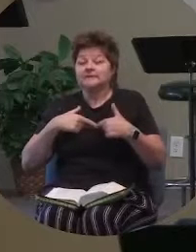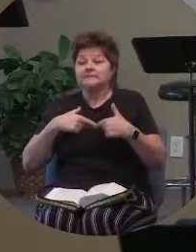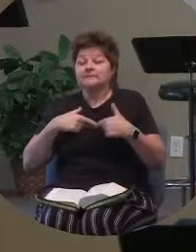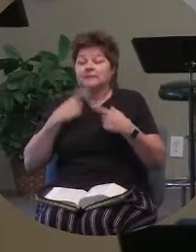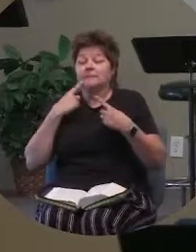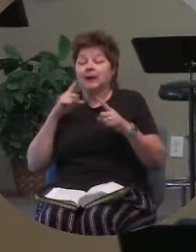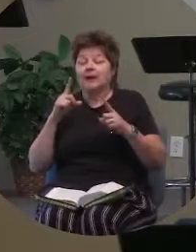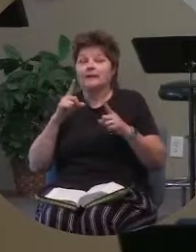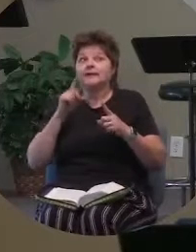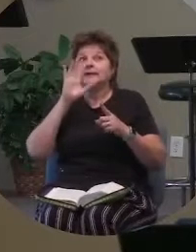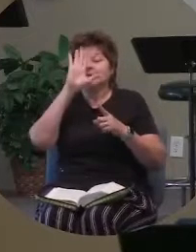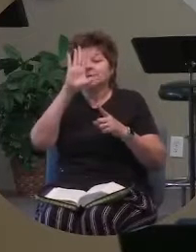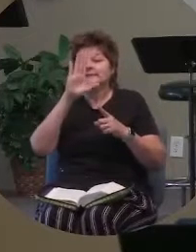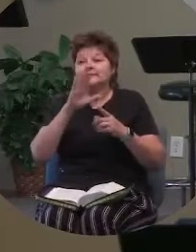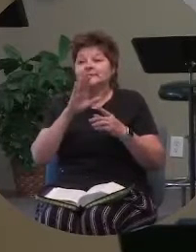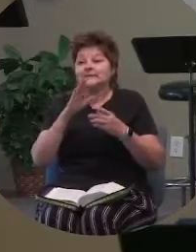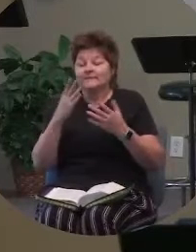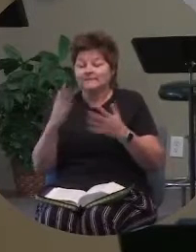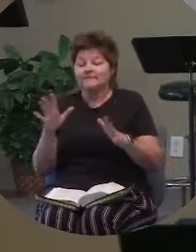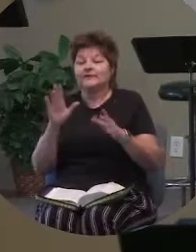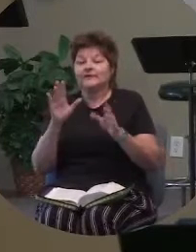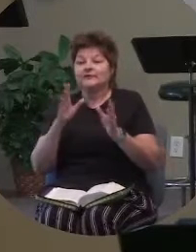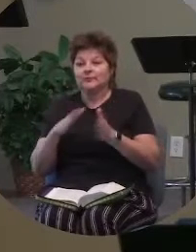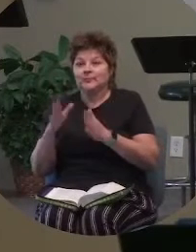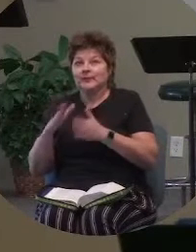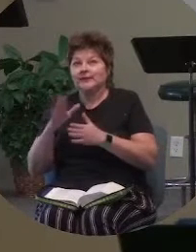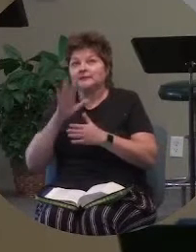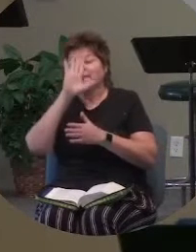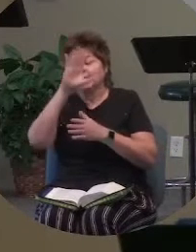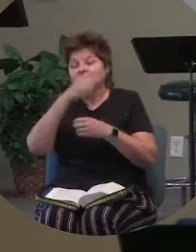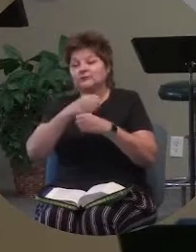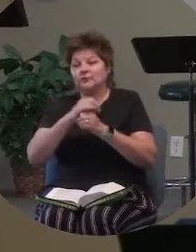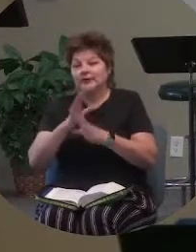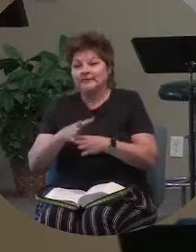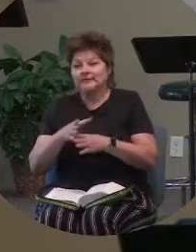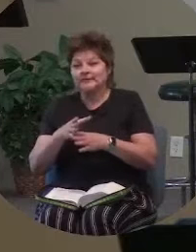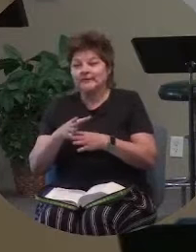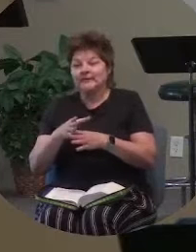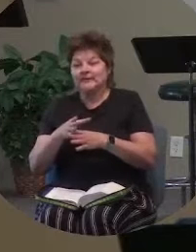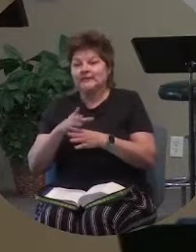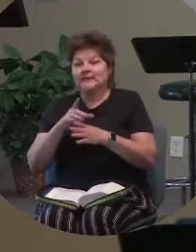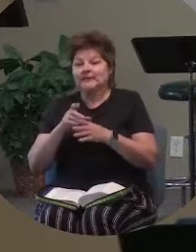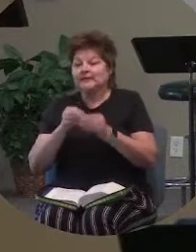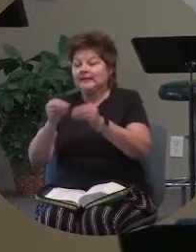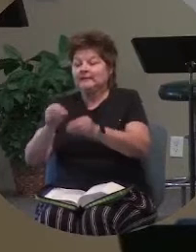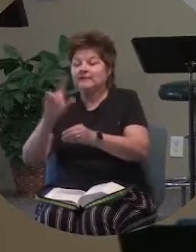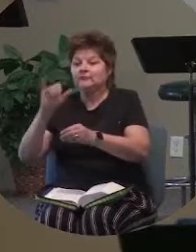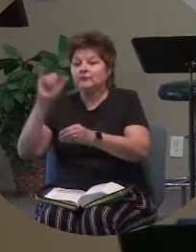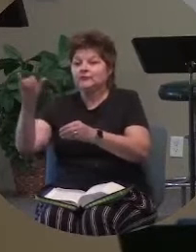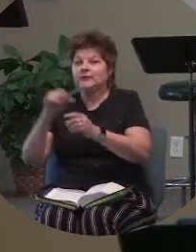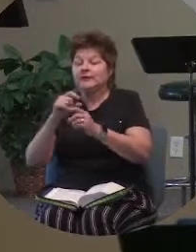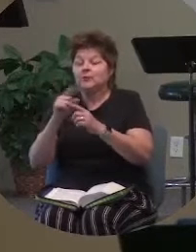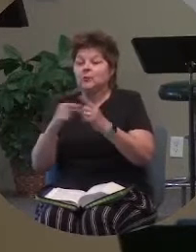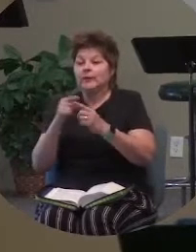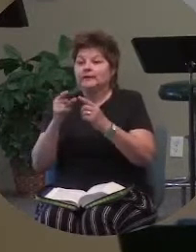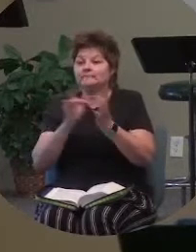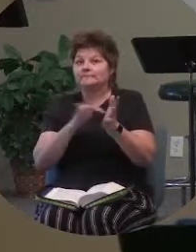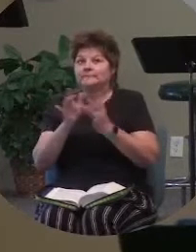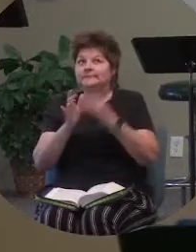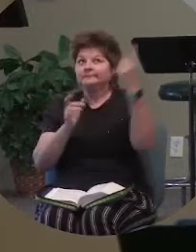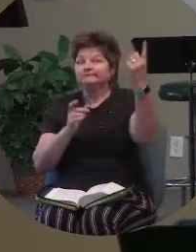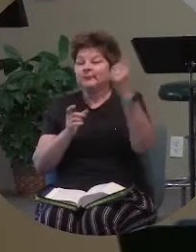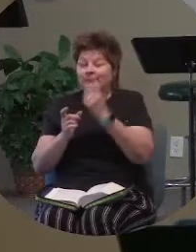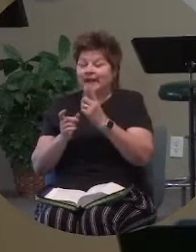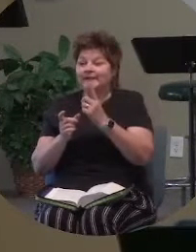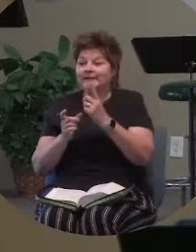plans for his creation and to bring eternity on when Christ comes back. And that could be at any moment. And